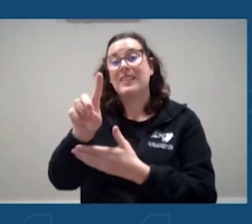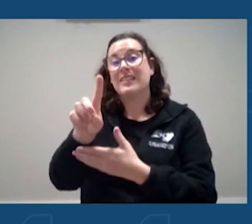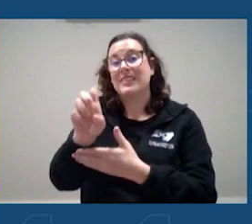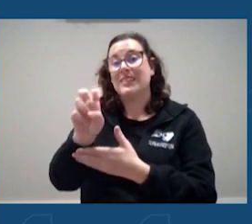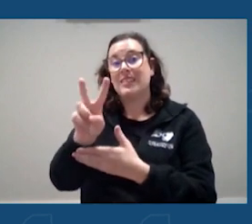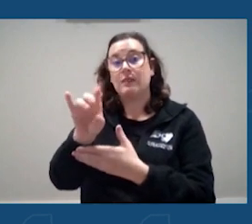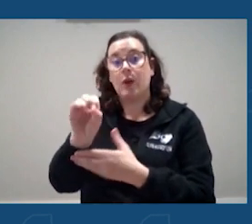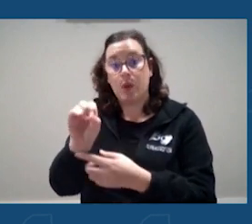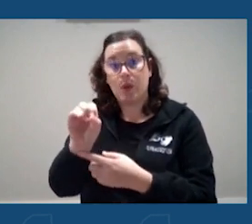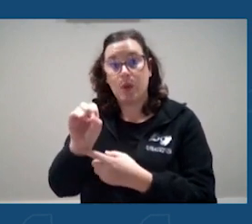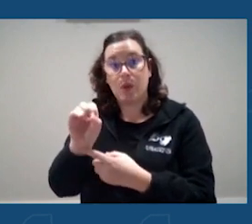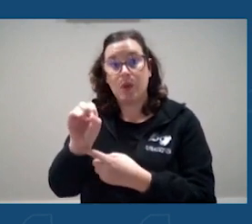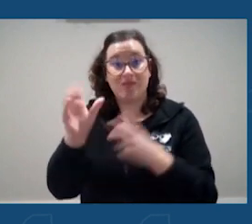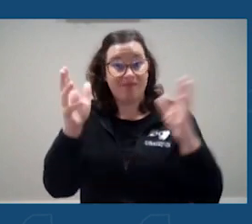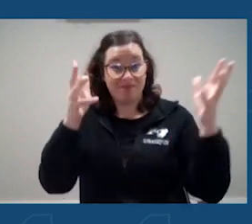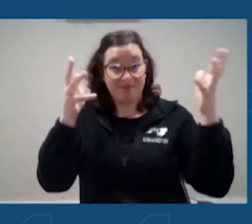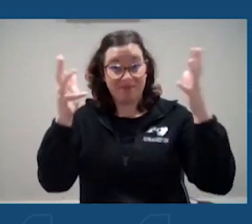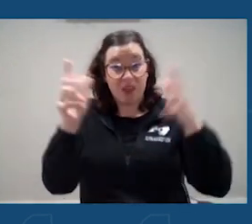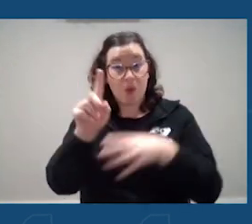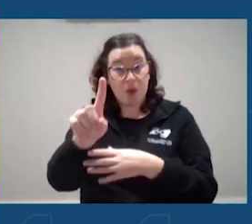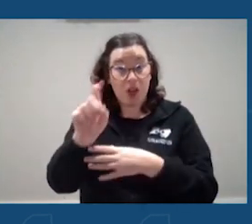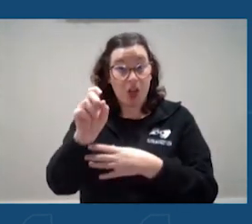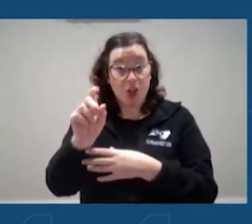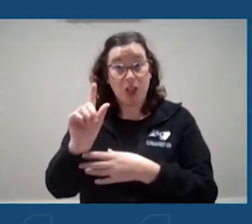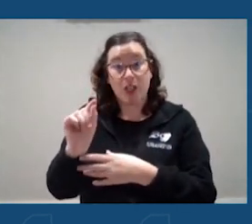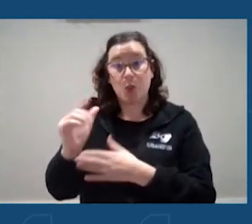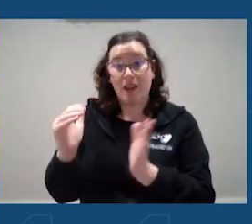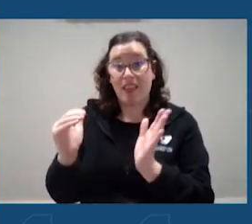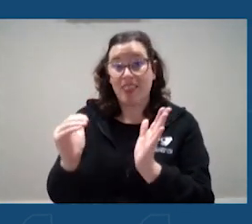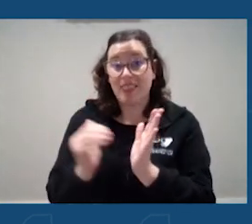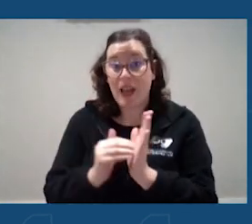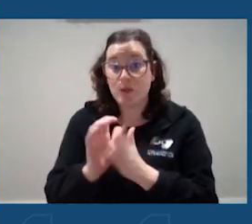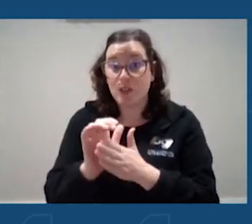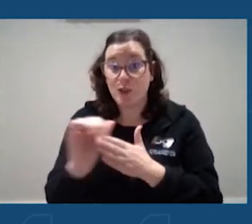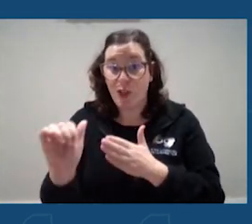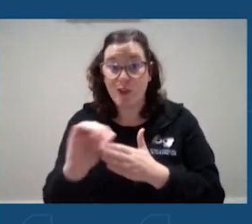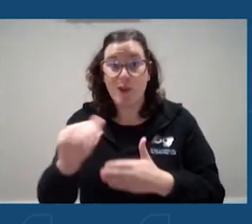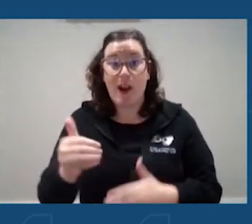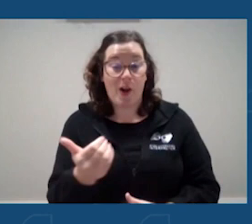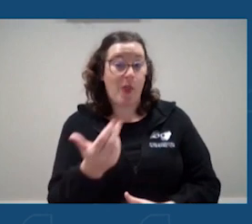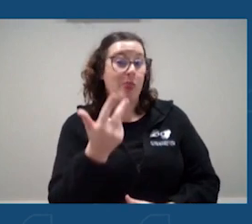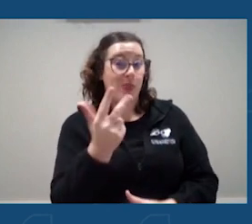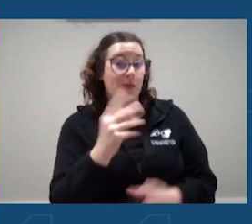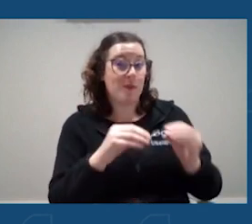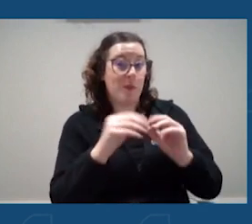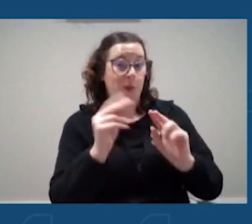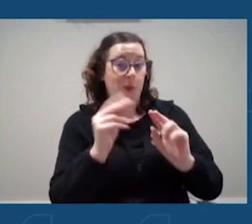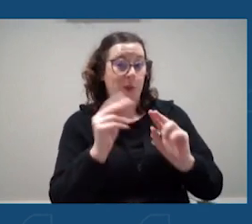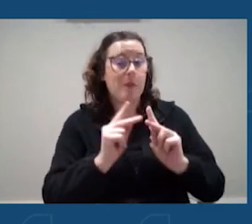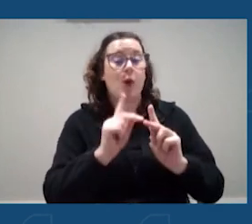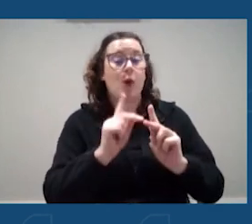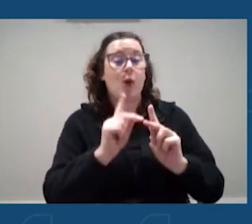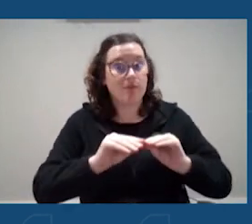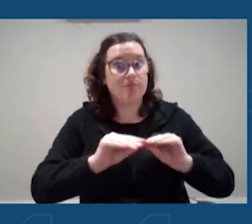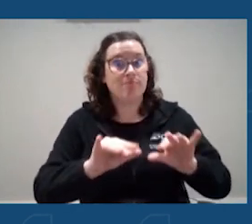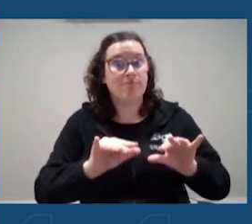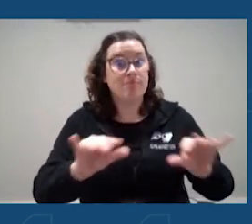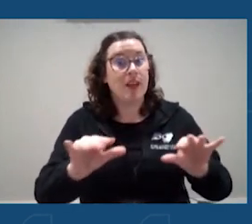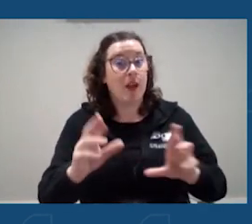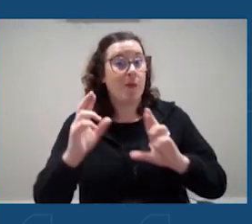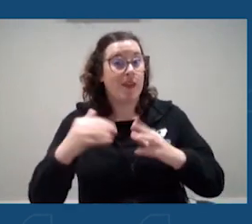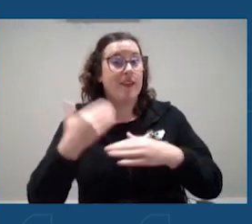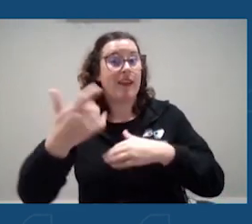about $120,000 to hire 3 more people and at least get going even further, and we'll add some more next time around as well.